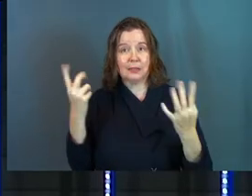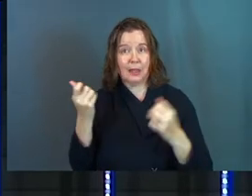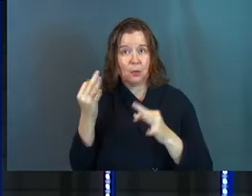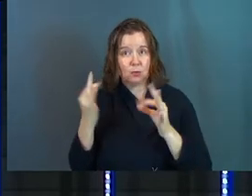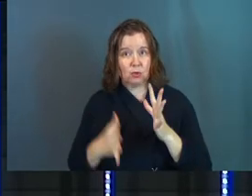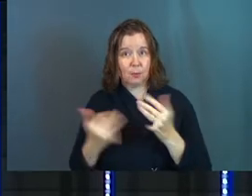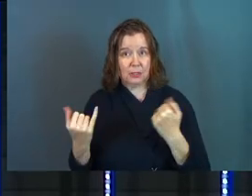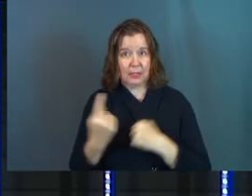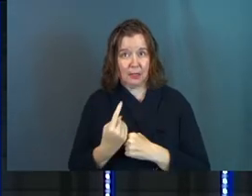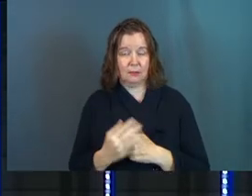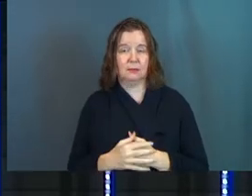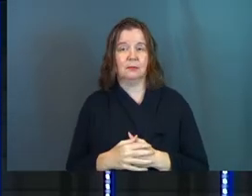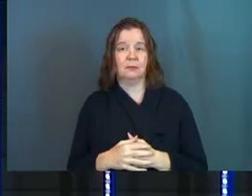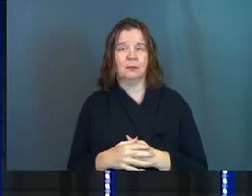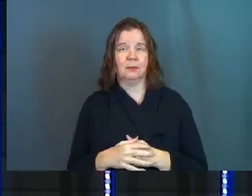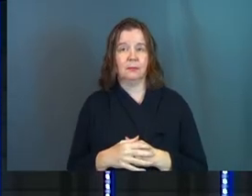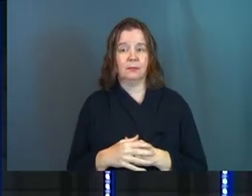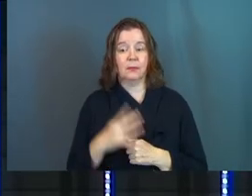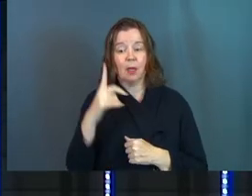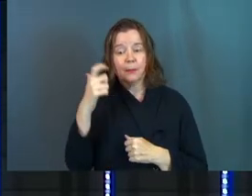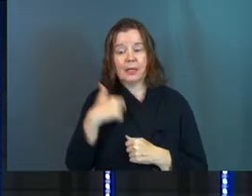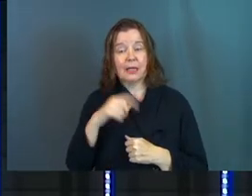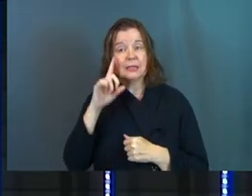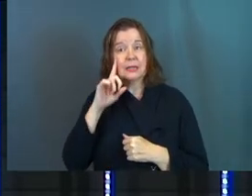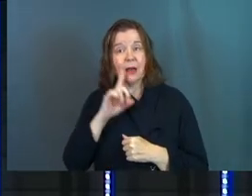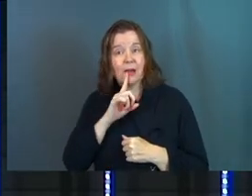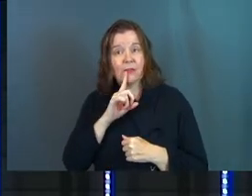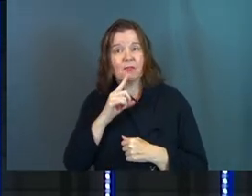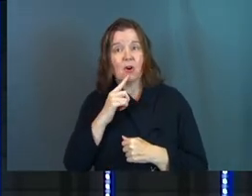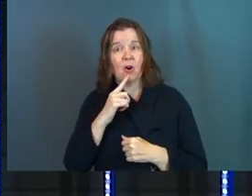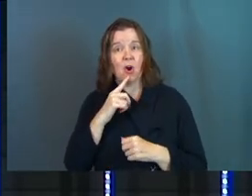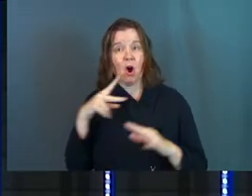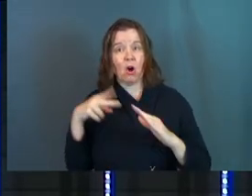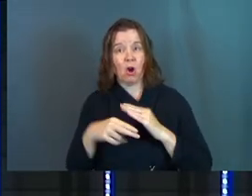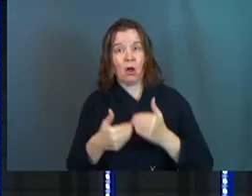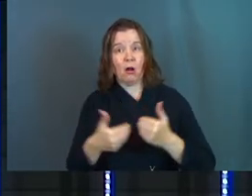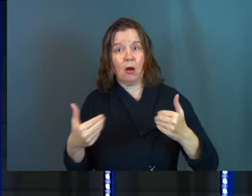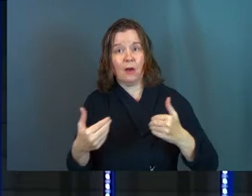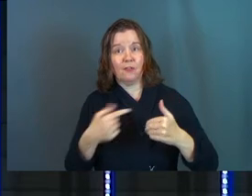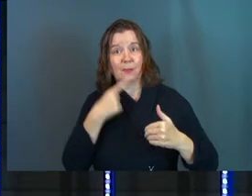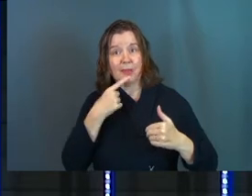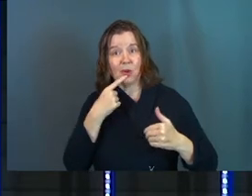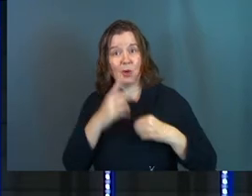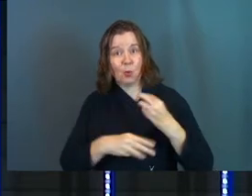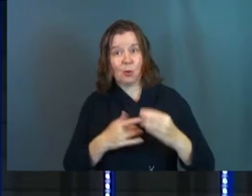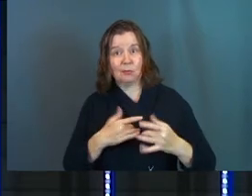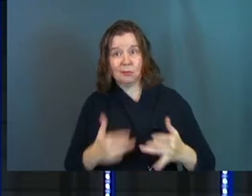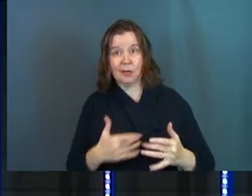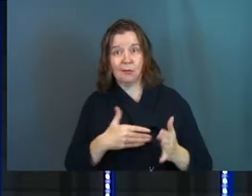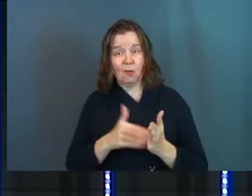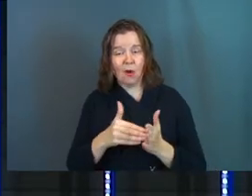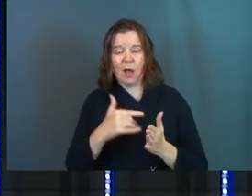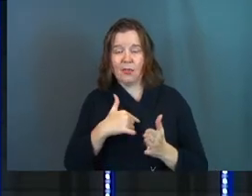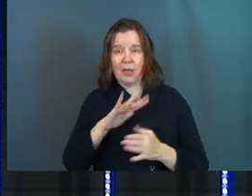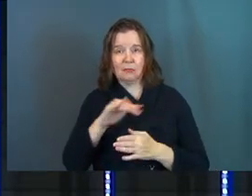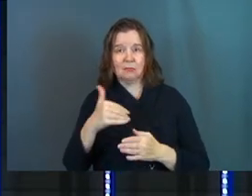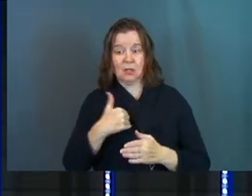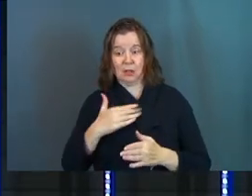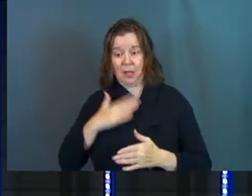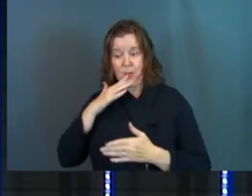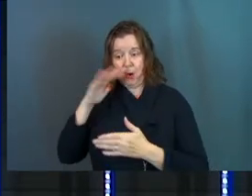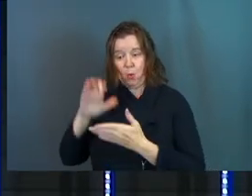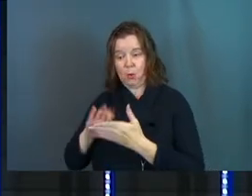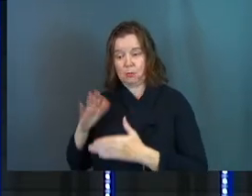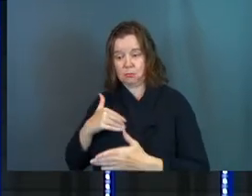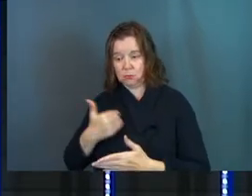sign language interpreter today. Because the deaf are cut off from the hearing world, and that drives a soul like my